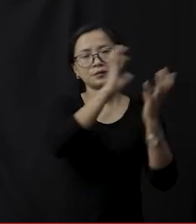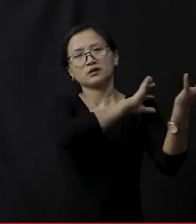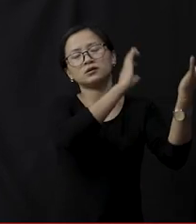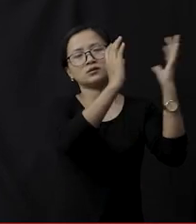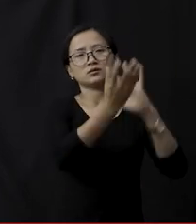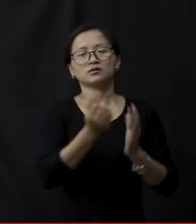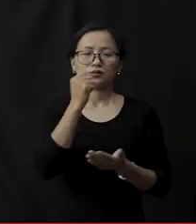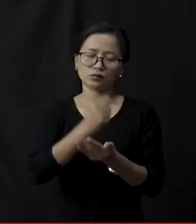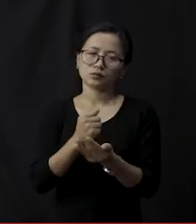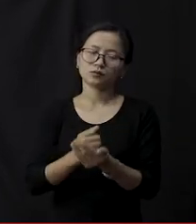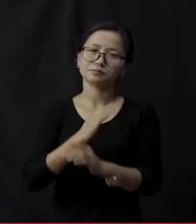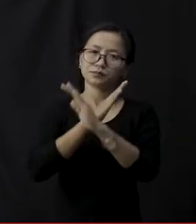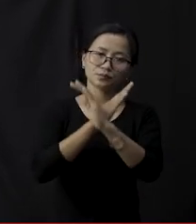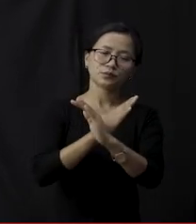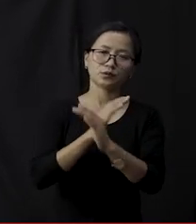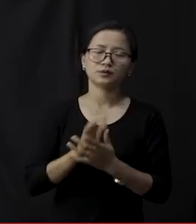our Mother Earth, we should protect.